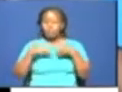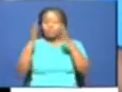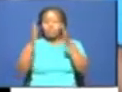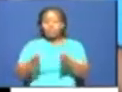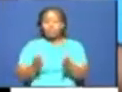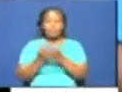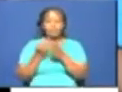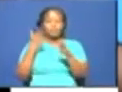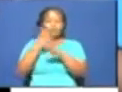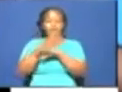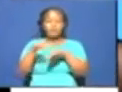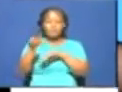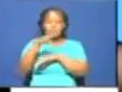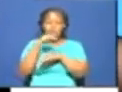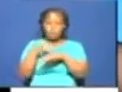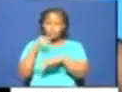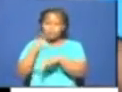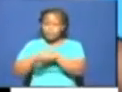good.